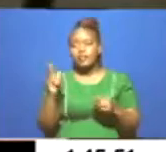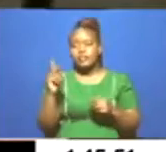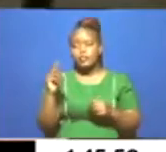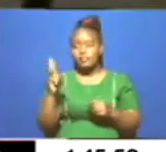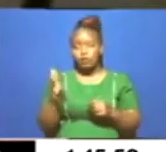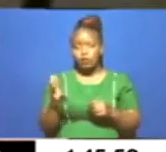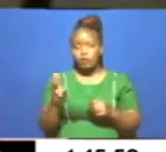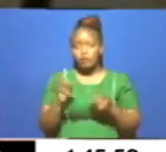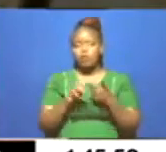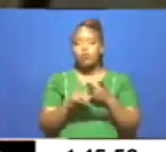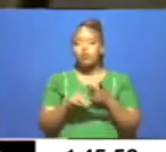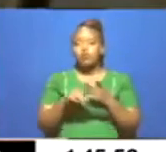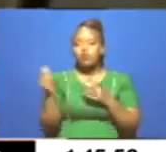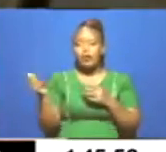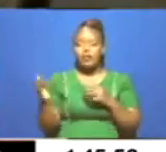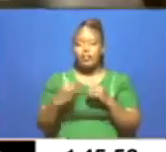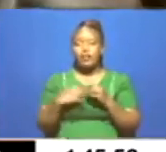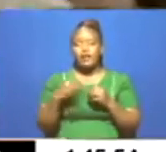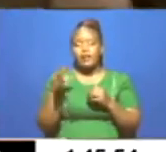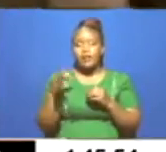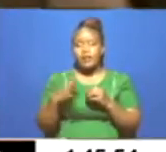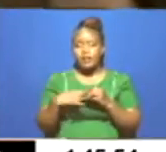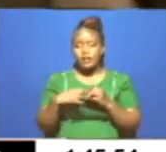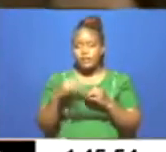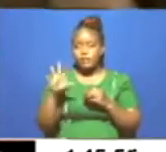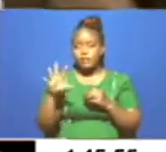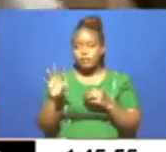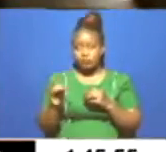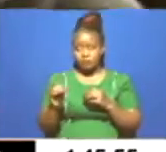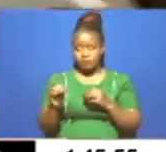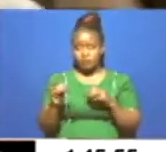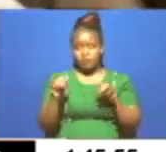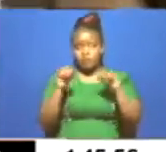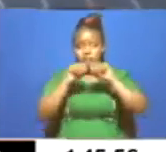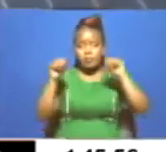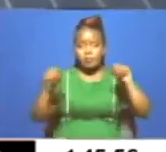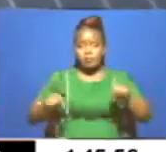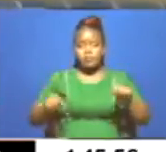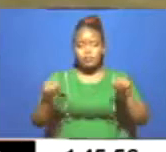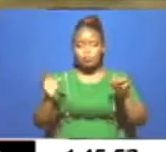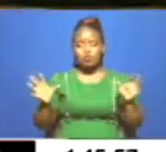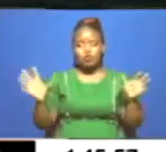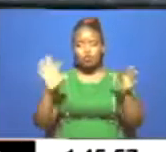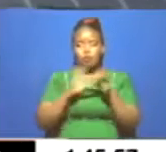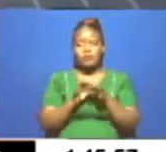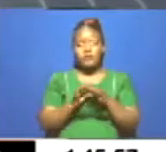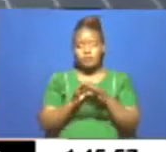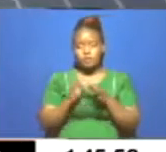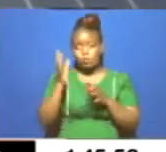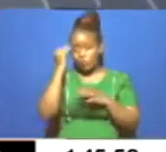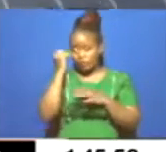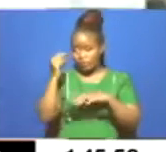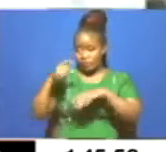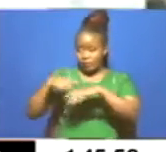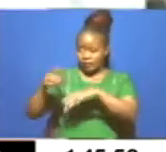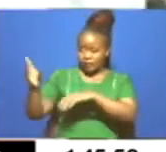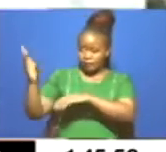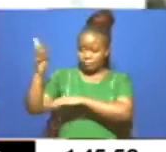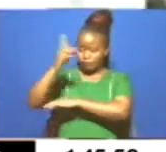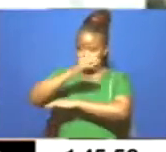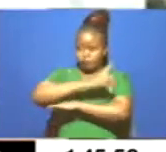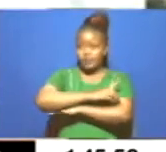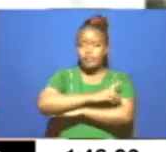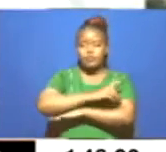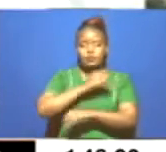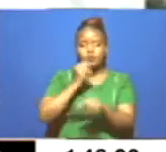is 850 kilowatts, adding that the system is combined with gensets such that during the day, the gensets run at